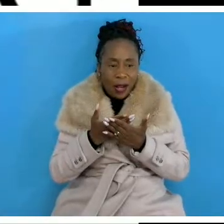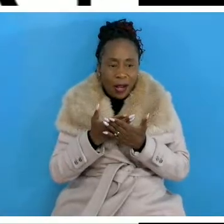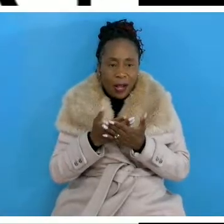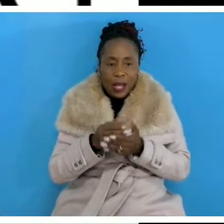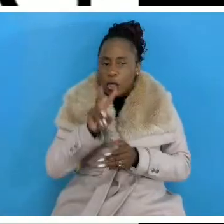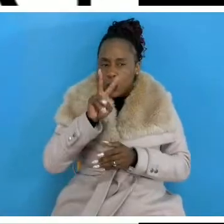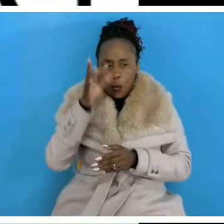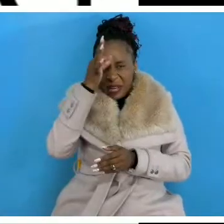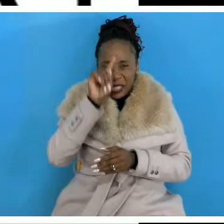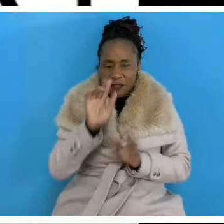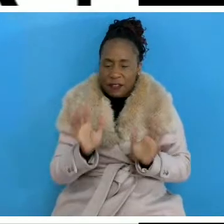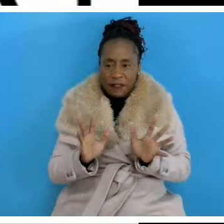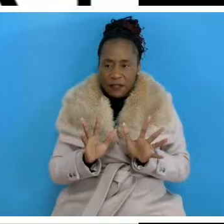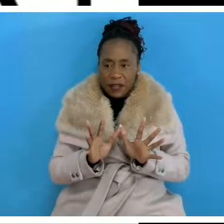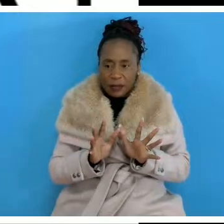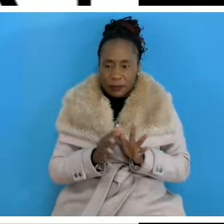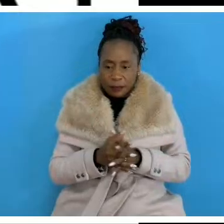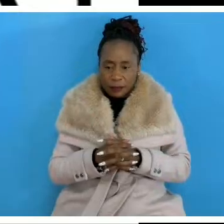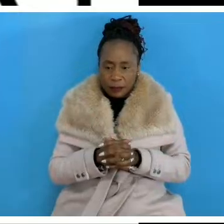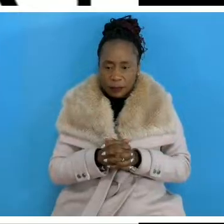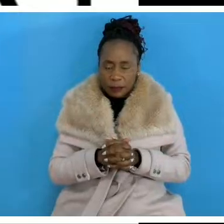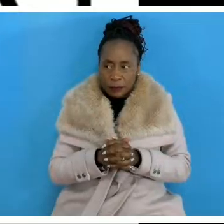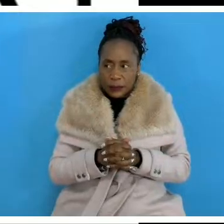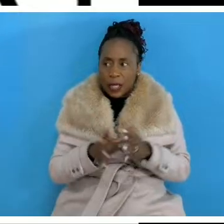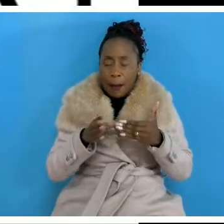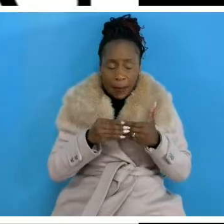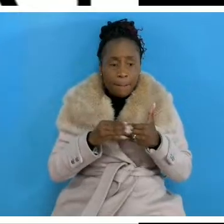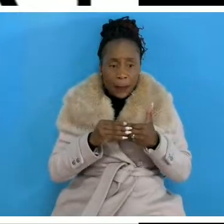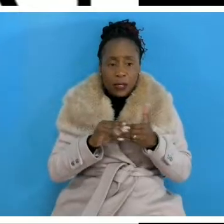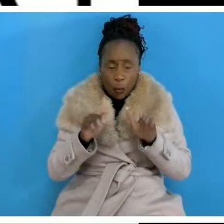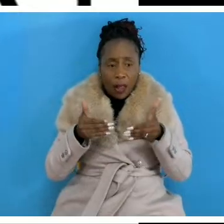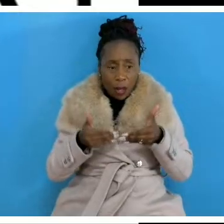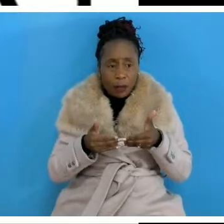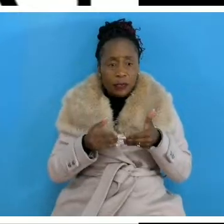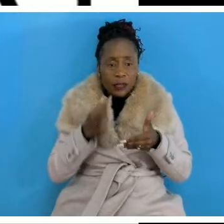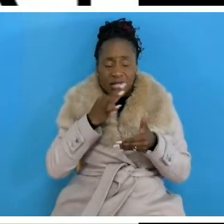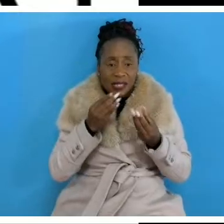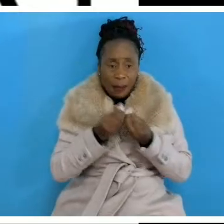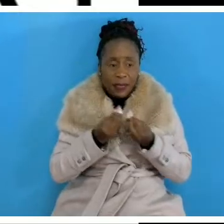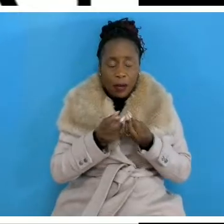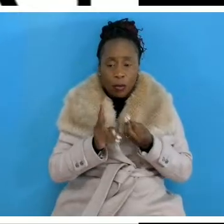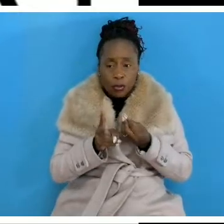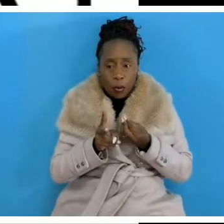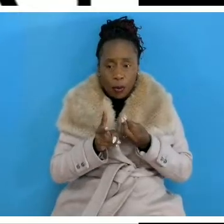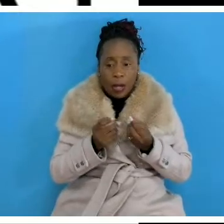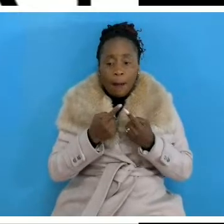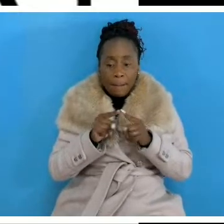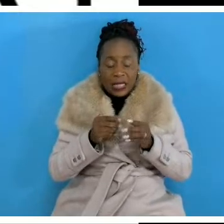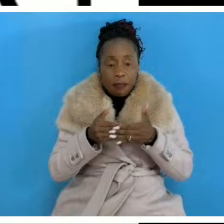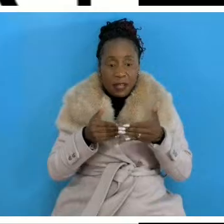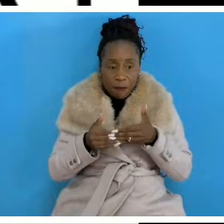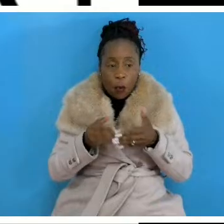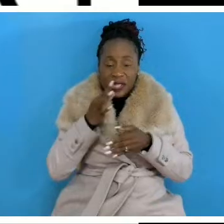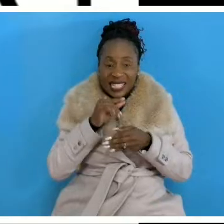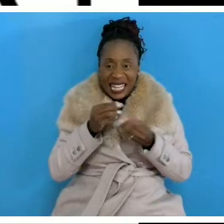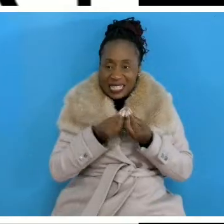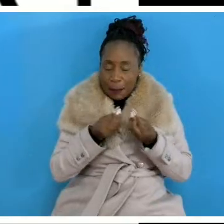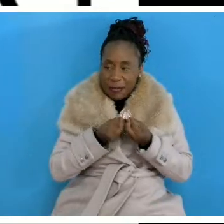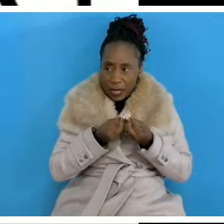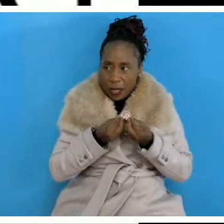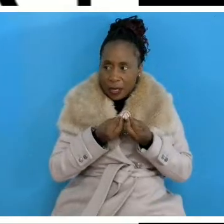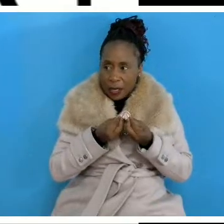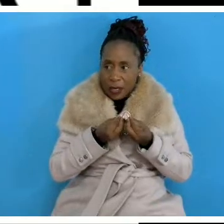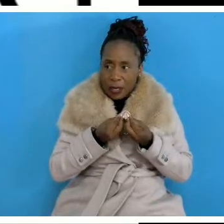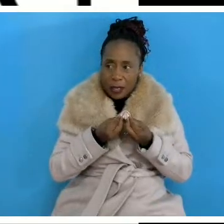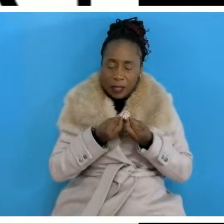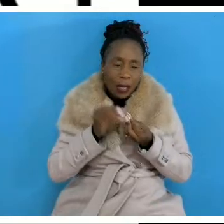2 minutes. Yes, the members are more than welcome to say something as well. Yes. But before you say something, let's just hear